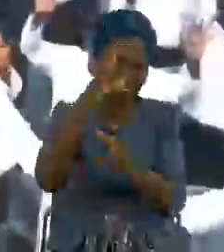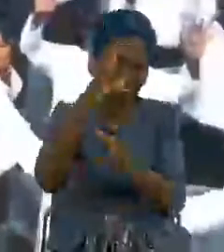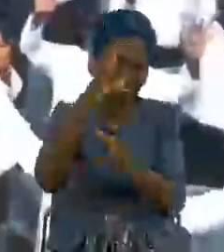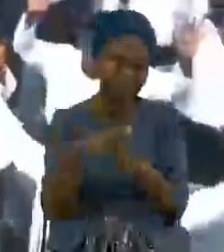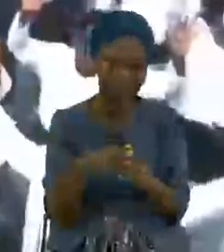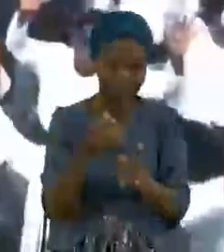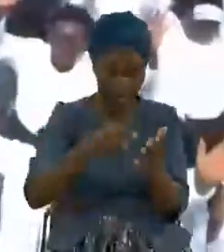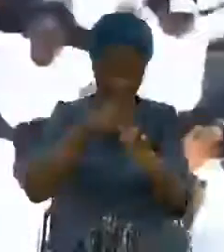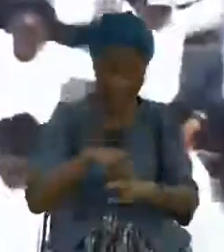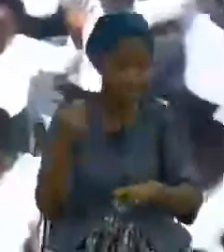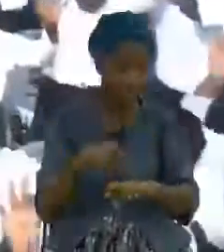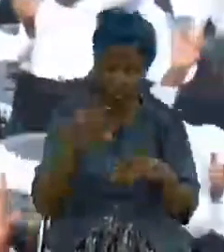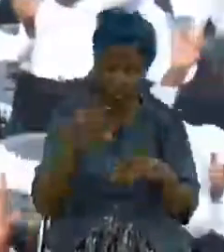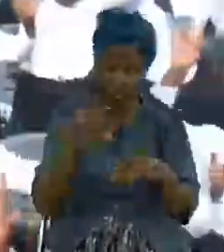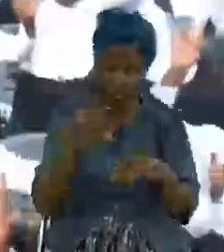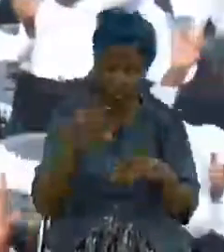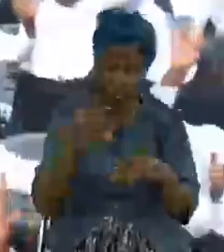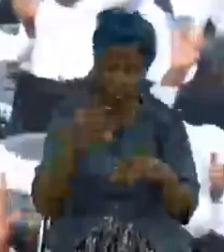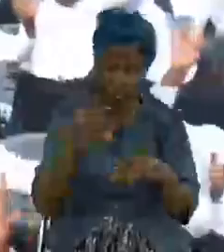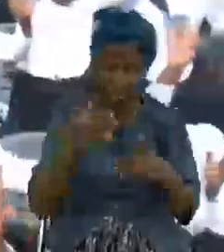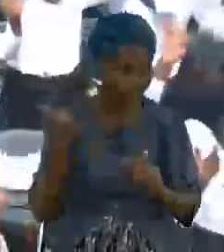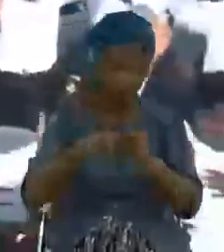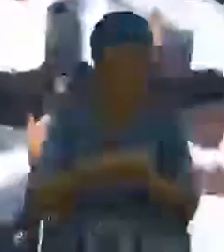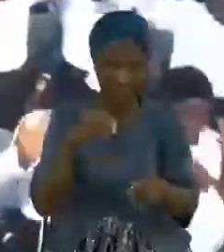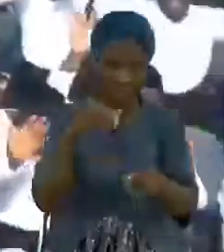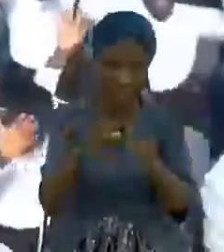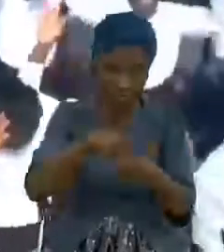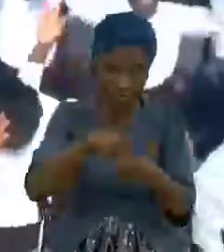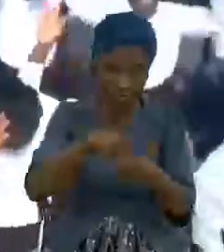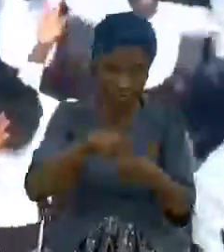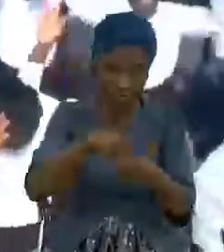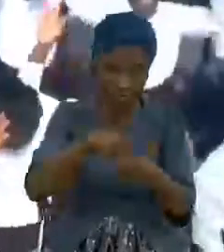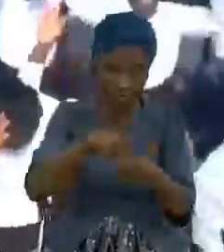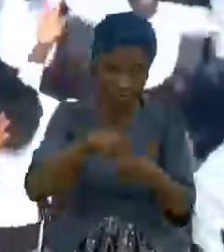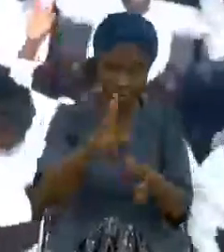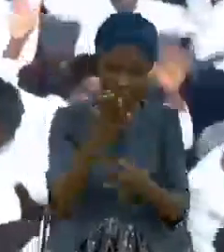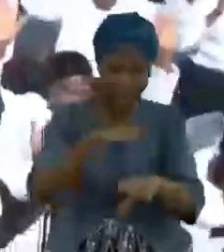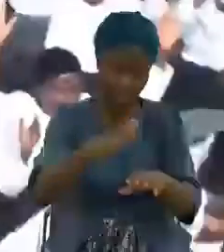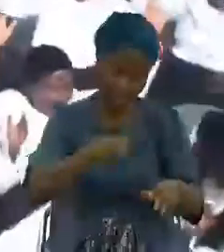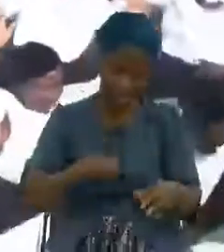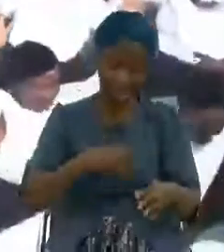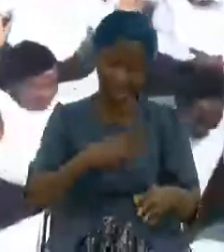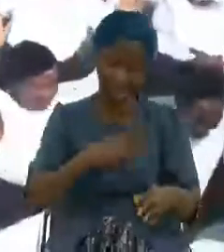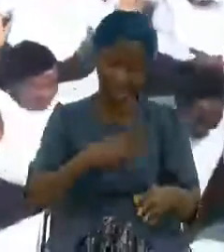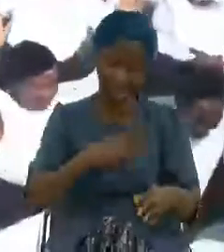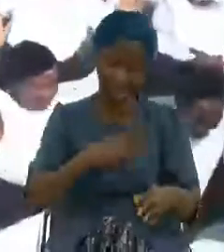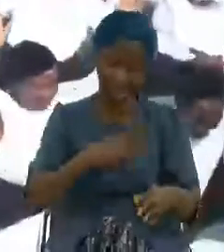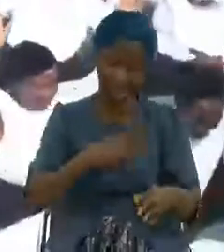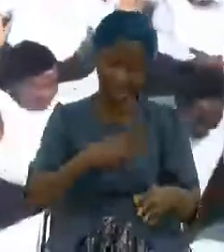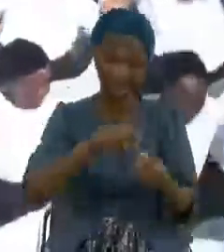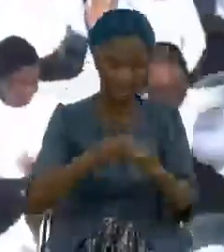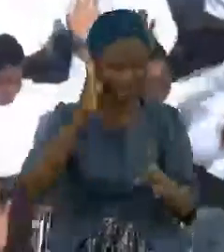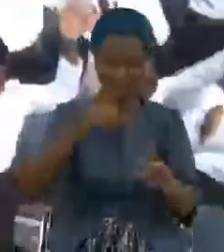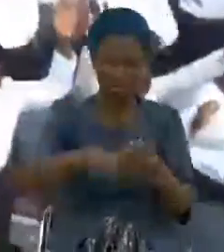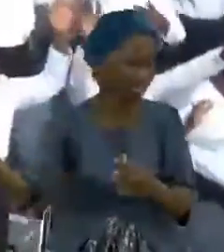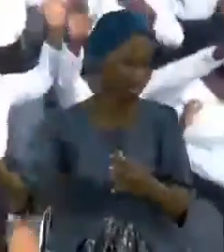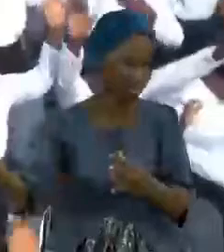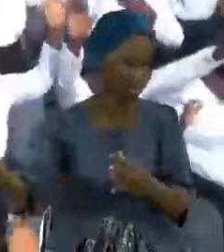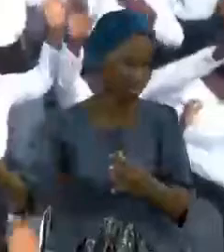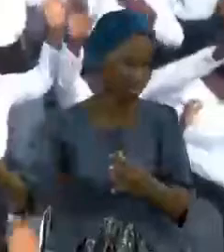hand on your chest and the problem will go where it came from.